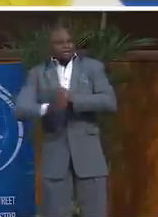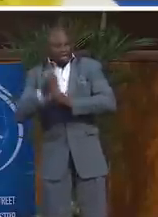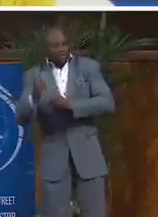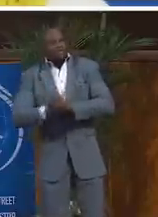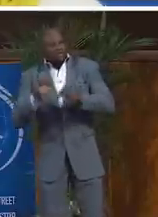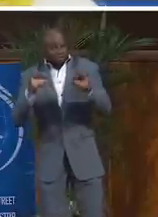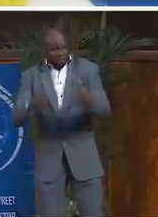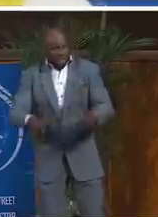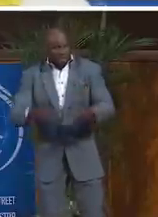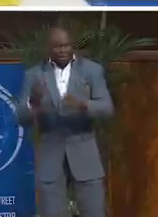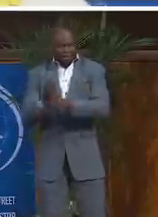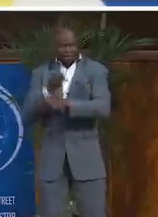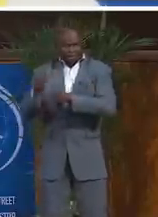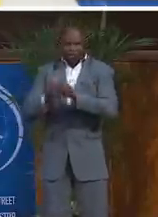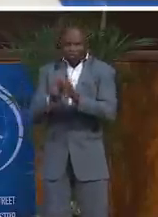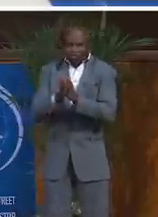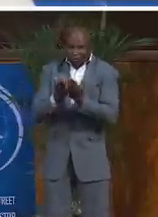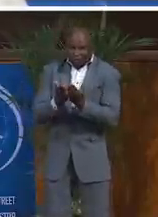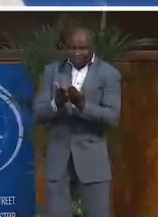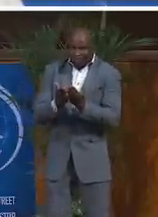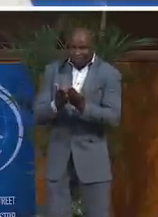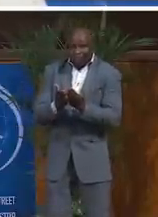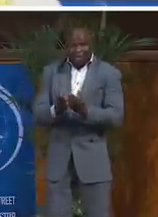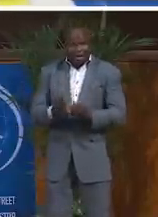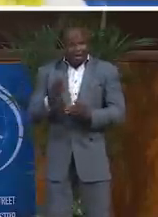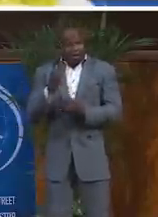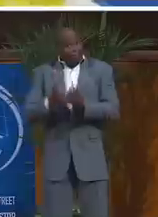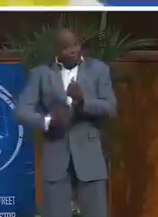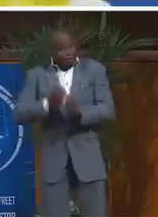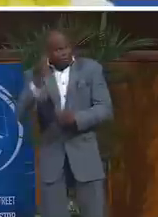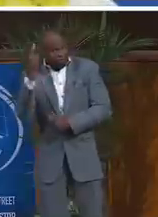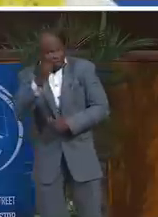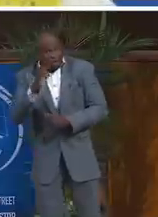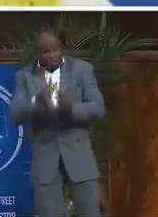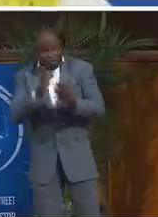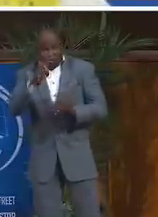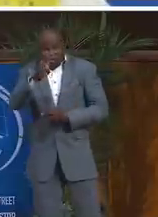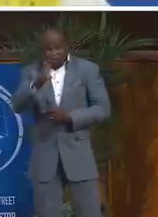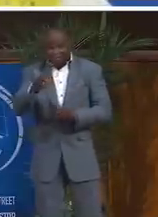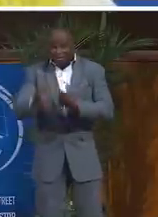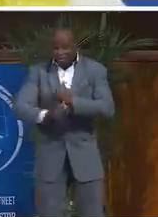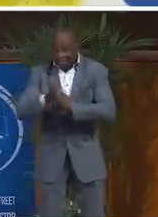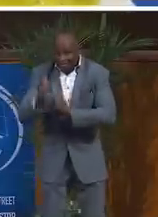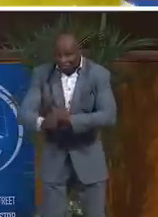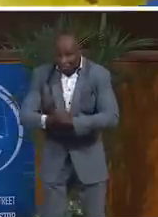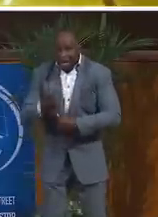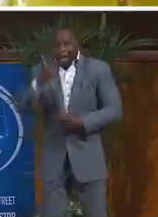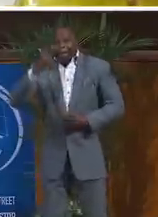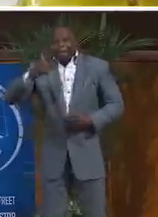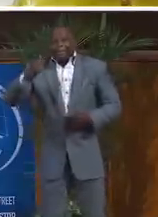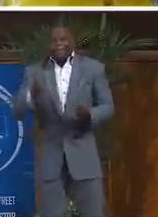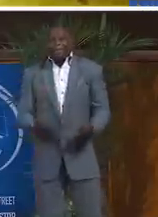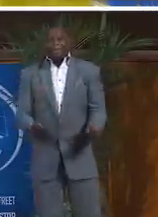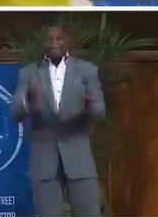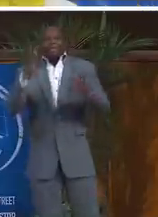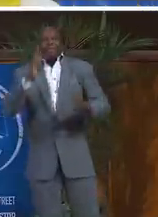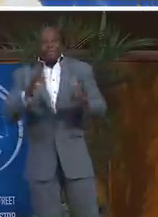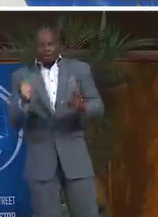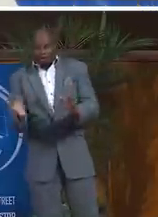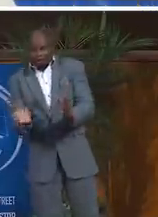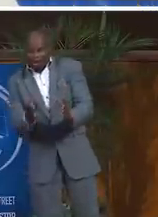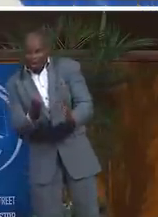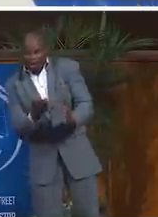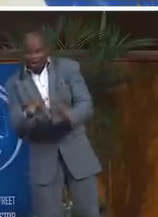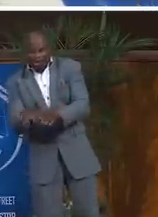dangerous. And part of the reason the book of Revelation is dangerous is because many who go to the book of